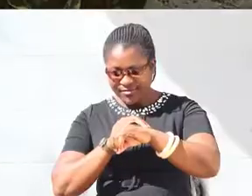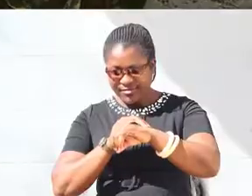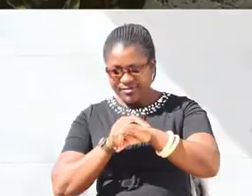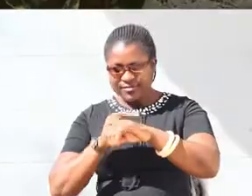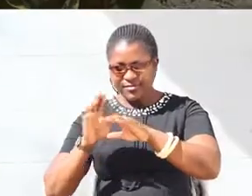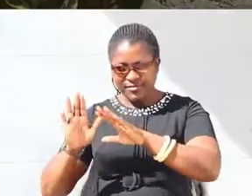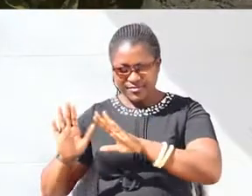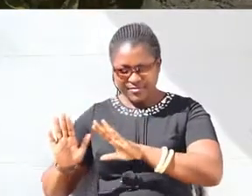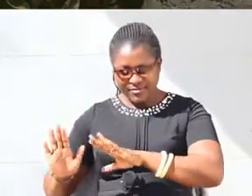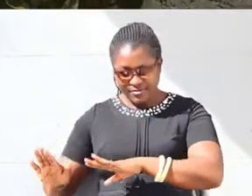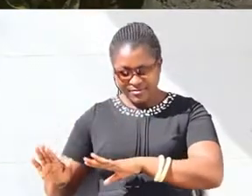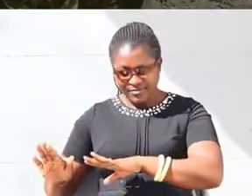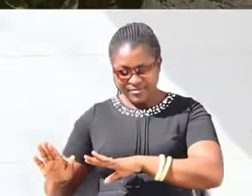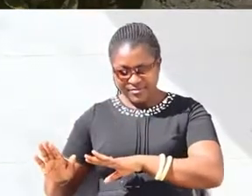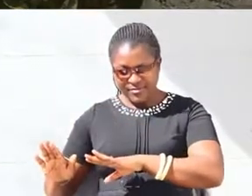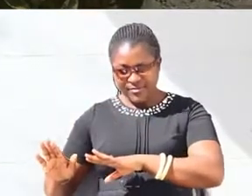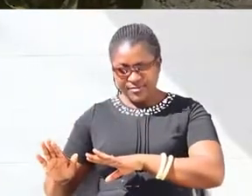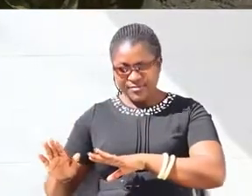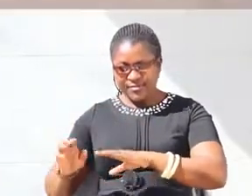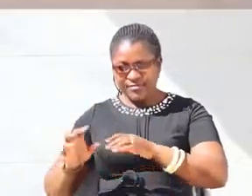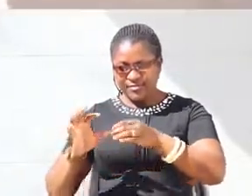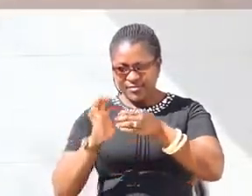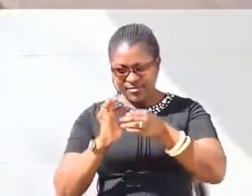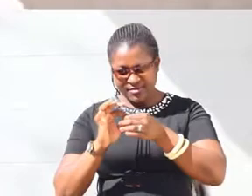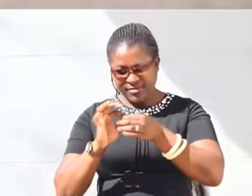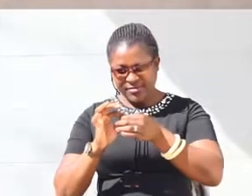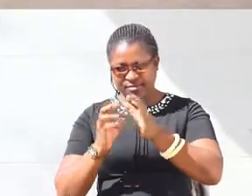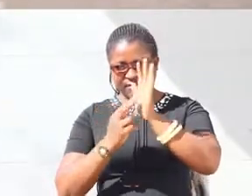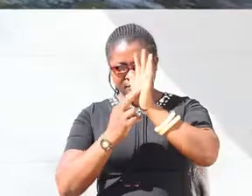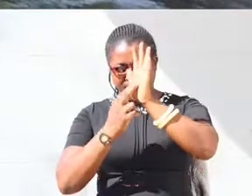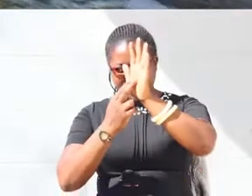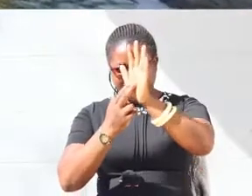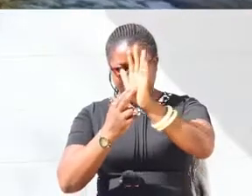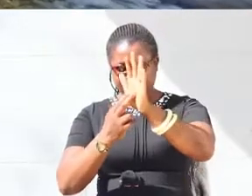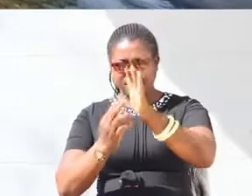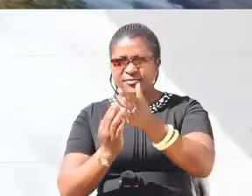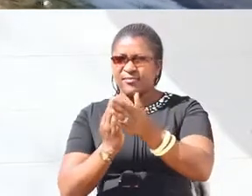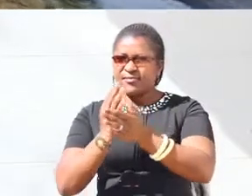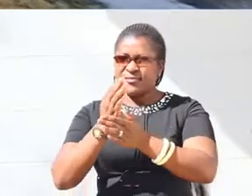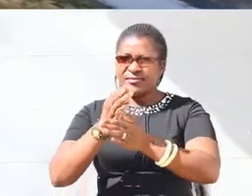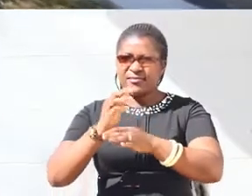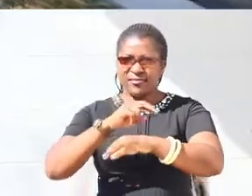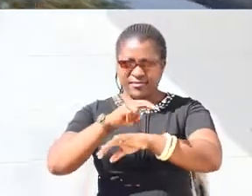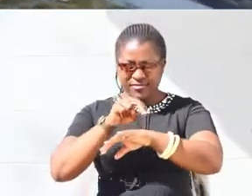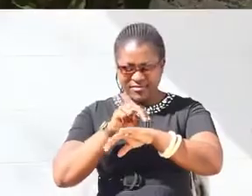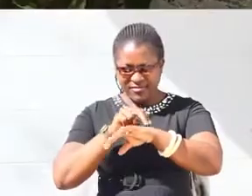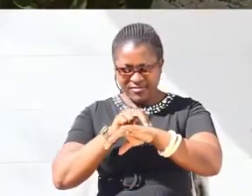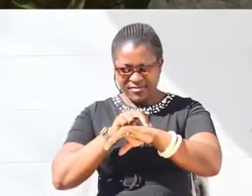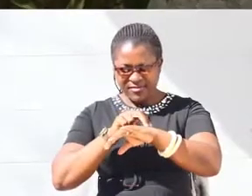So shall remain. Unity is our identity across this Christian